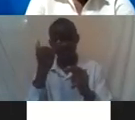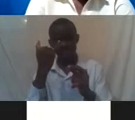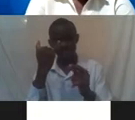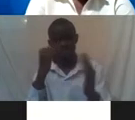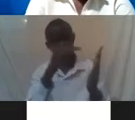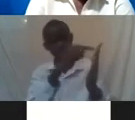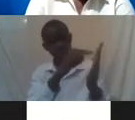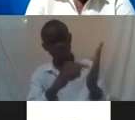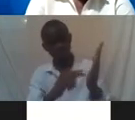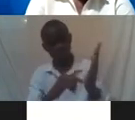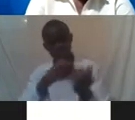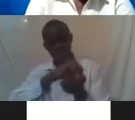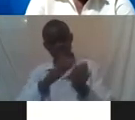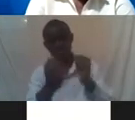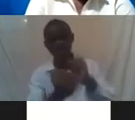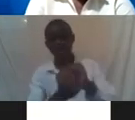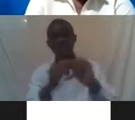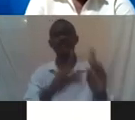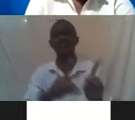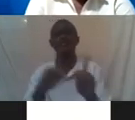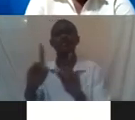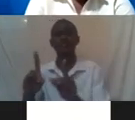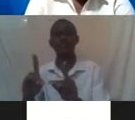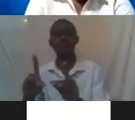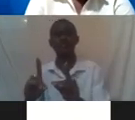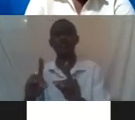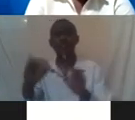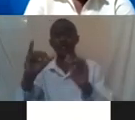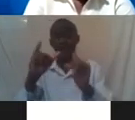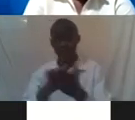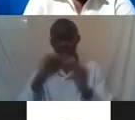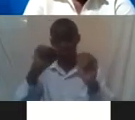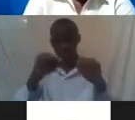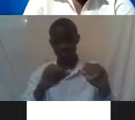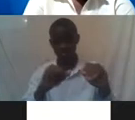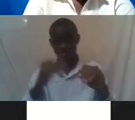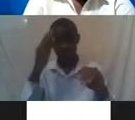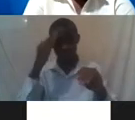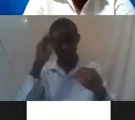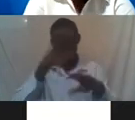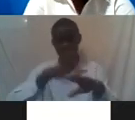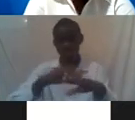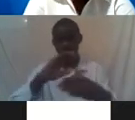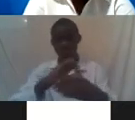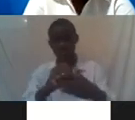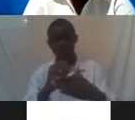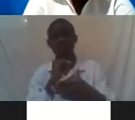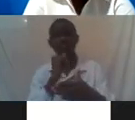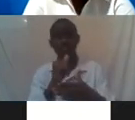proposed constitutional amendments have been done, so that you can see whether it is good or not, or something of the sort.